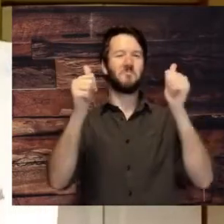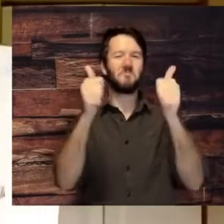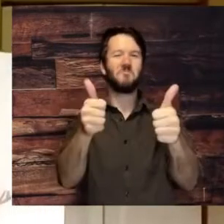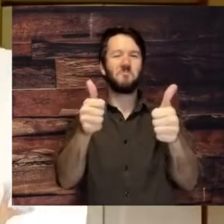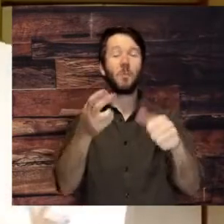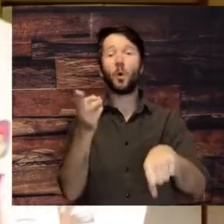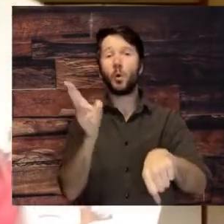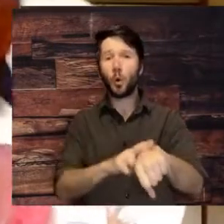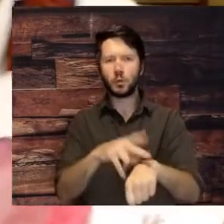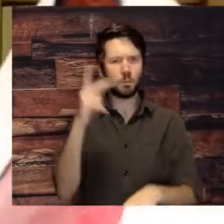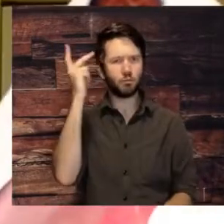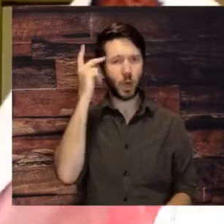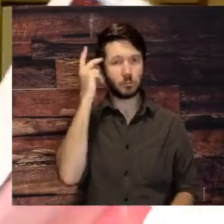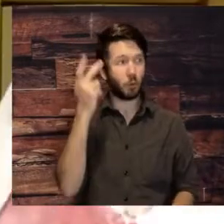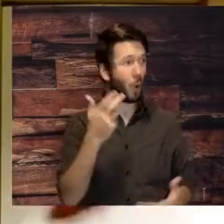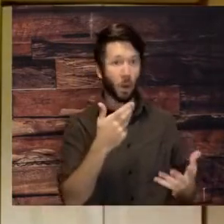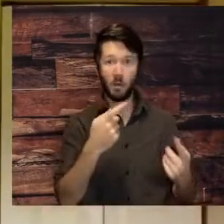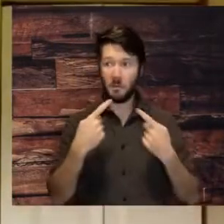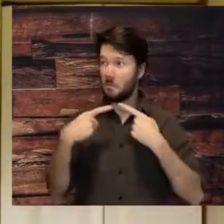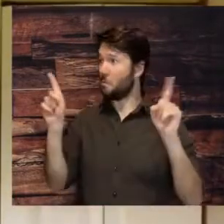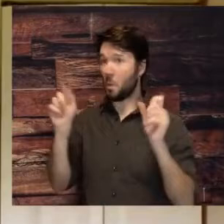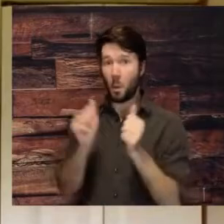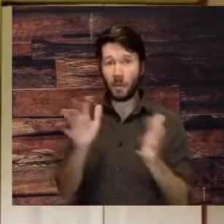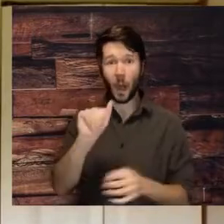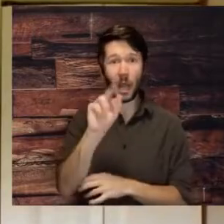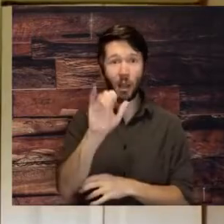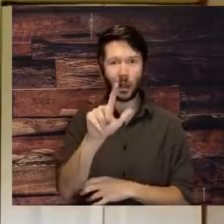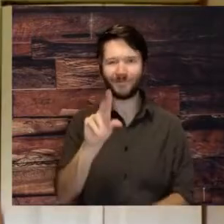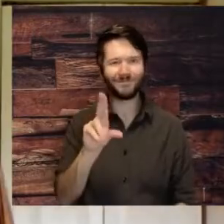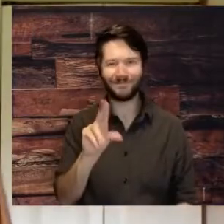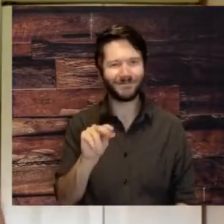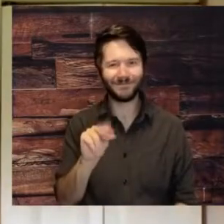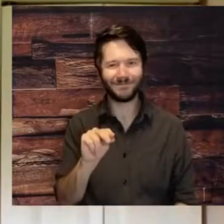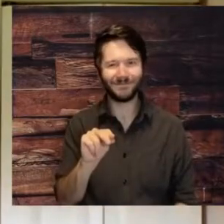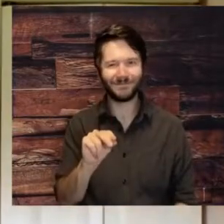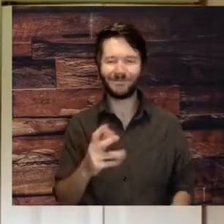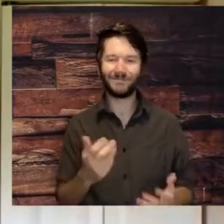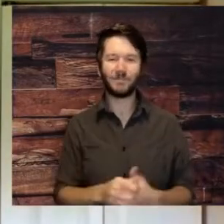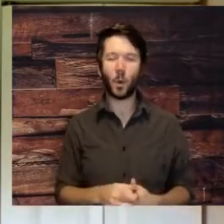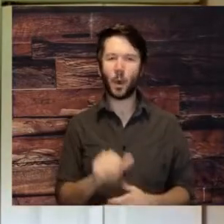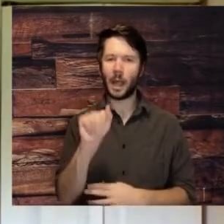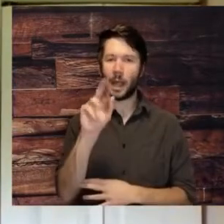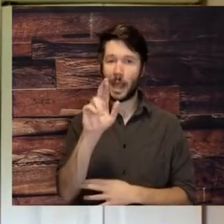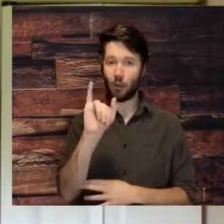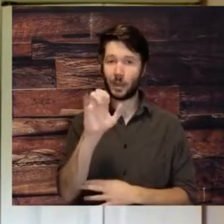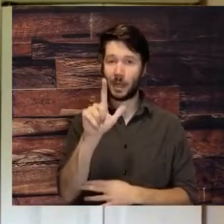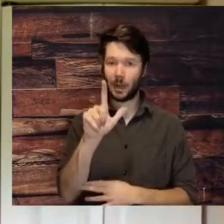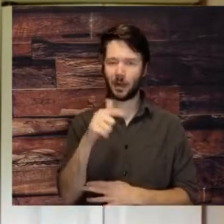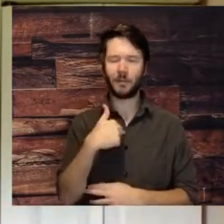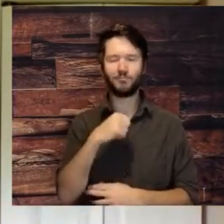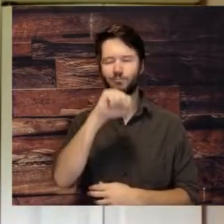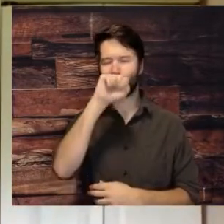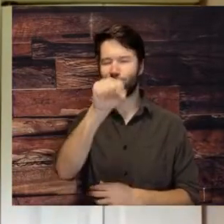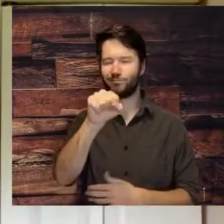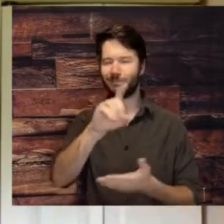that. Of course, Prospero wouldn't get anything done without Ariel. Ariel was my